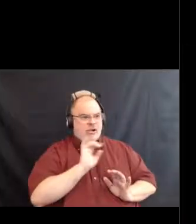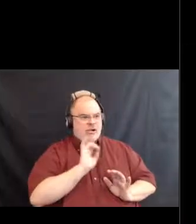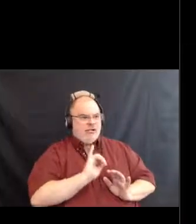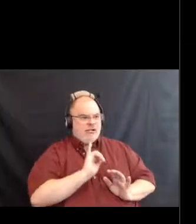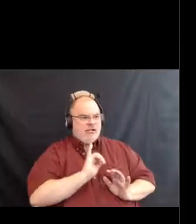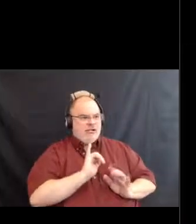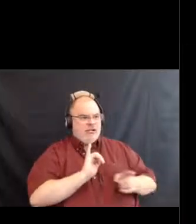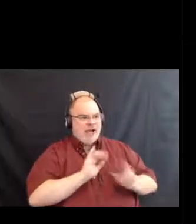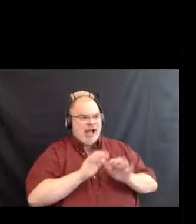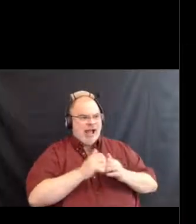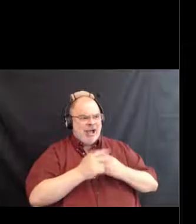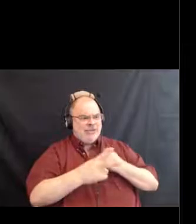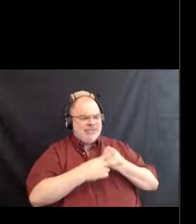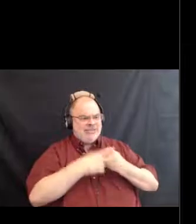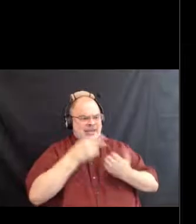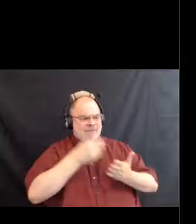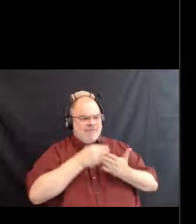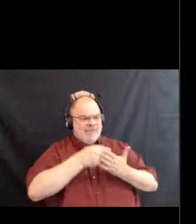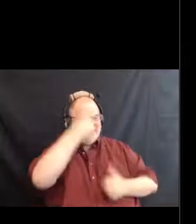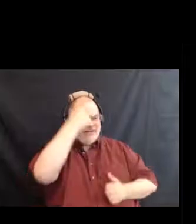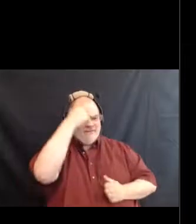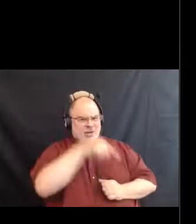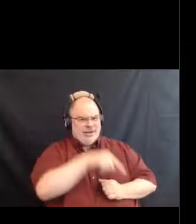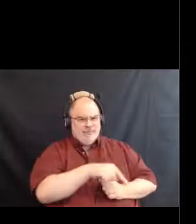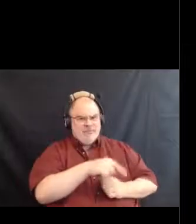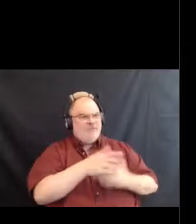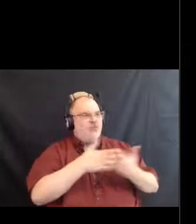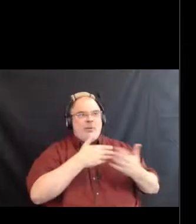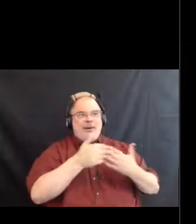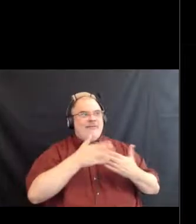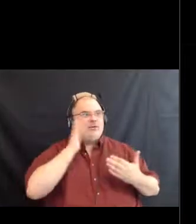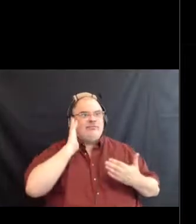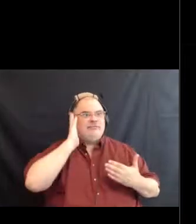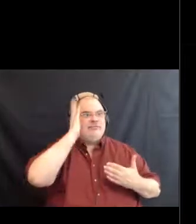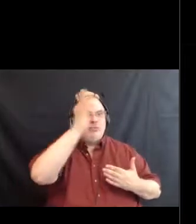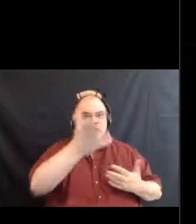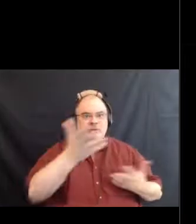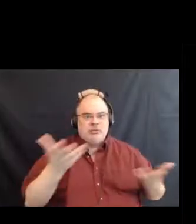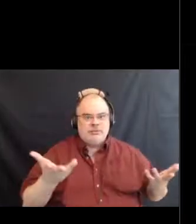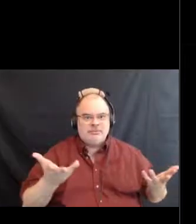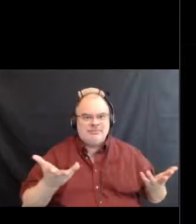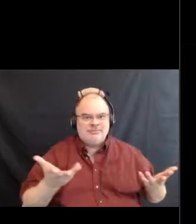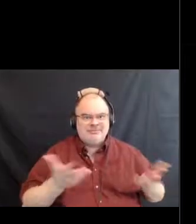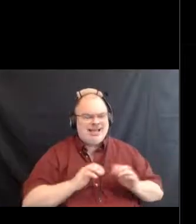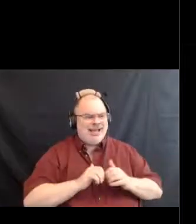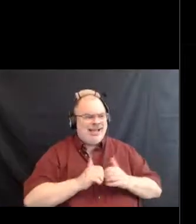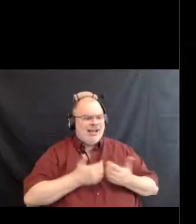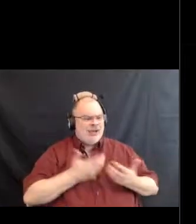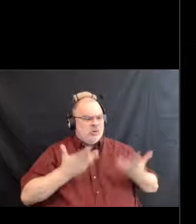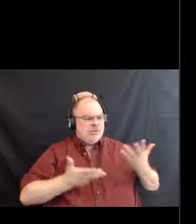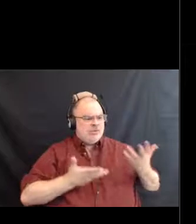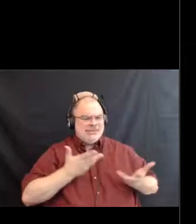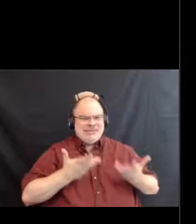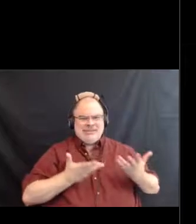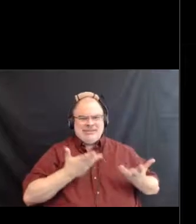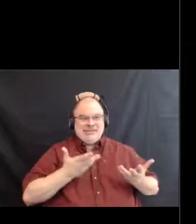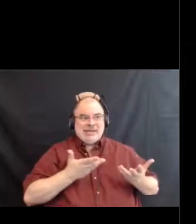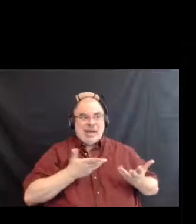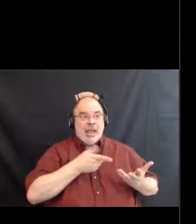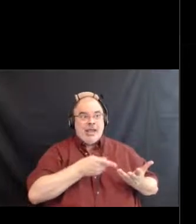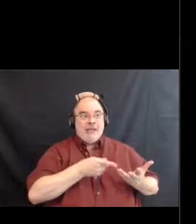save money for him for whatever the future may be without potentially negatively impacting his